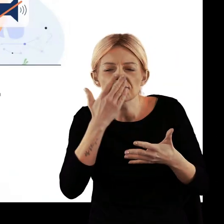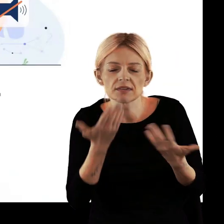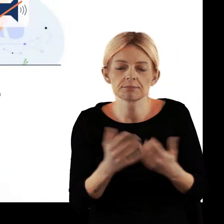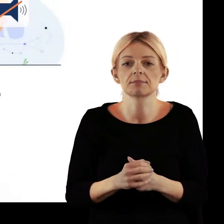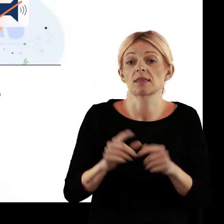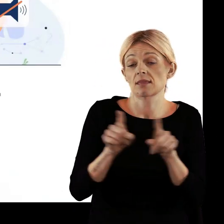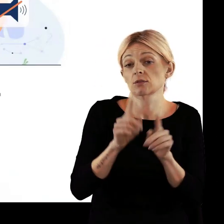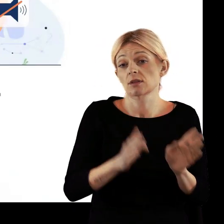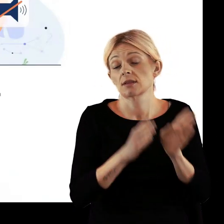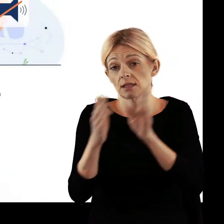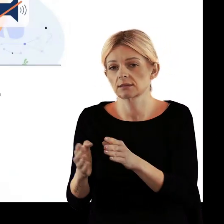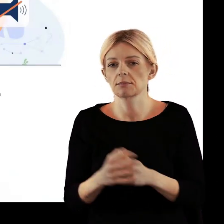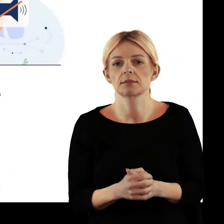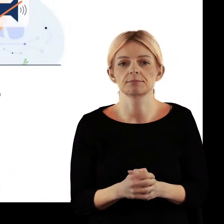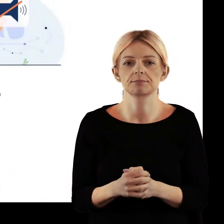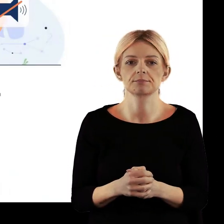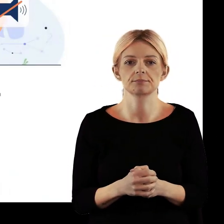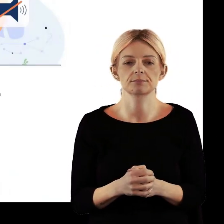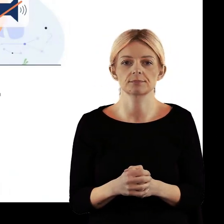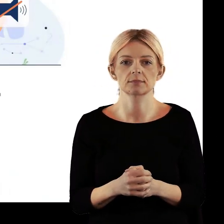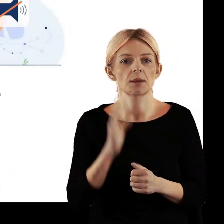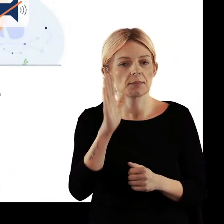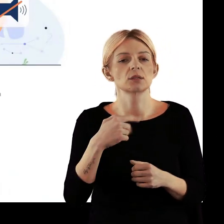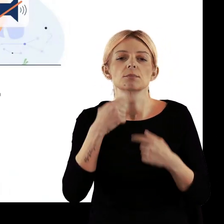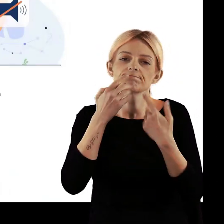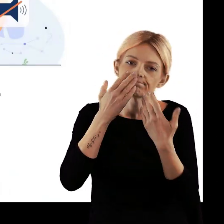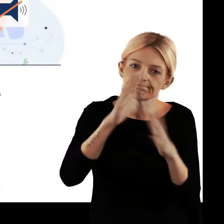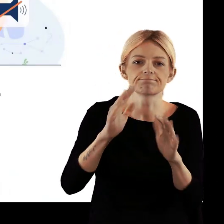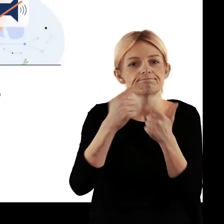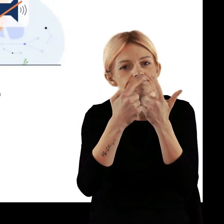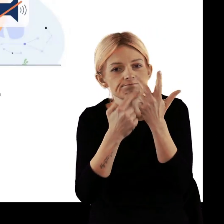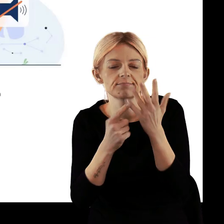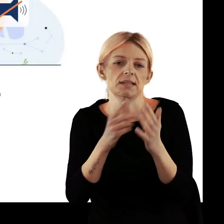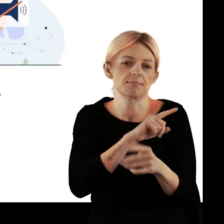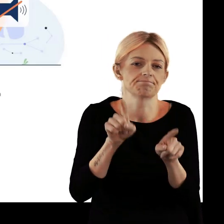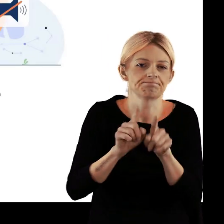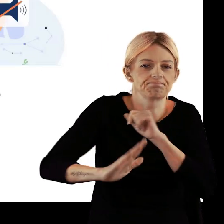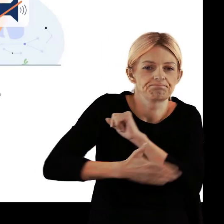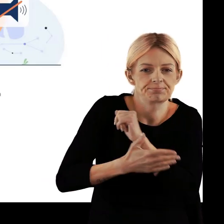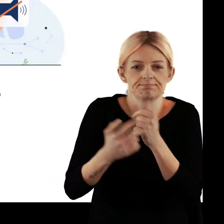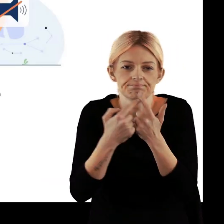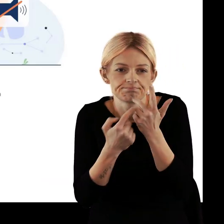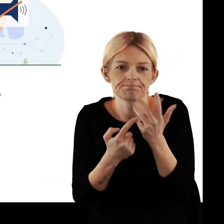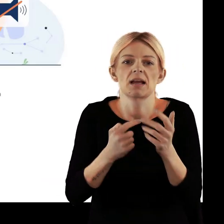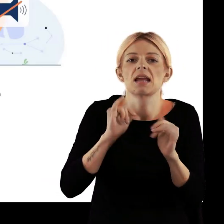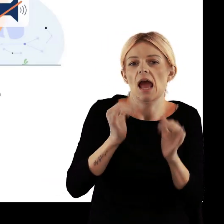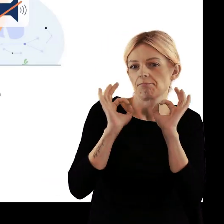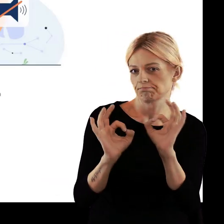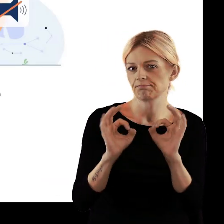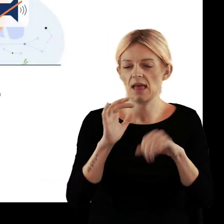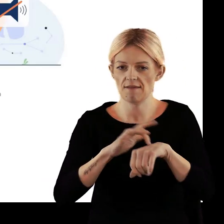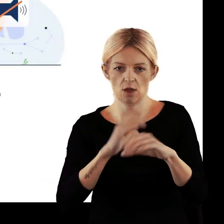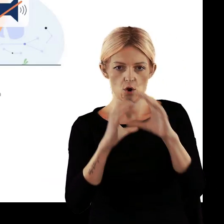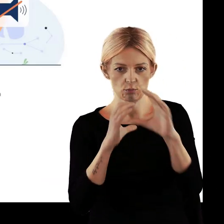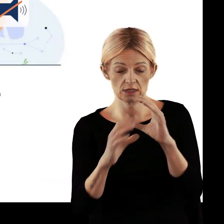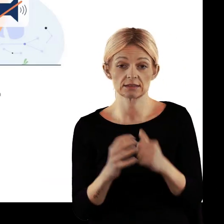to communicate effectively. In the next section, we'll talk about communication in a group and presenting in front